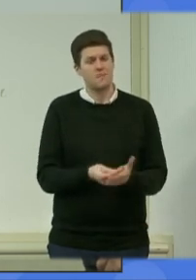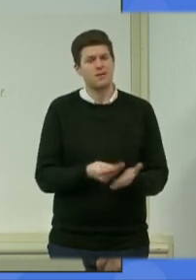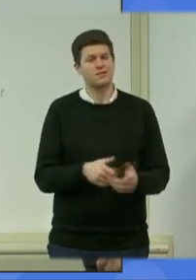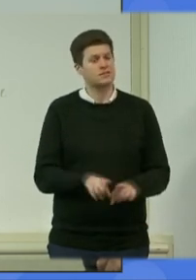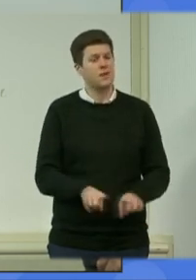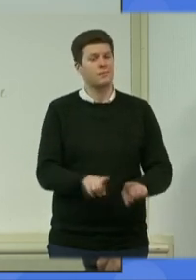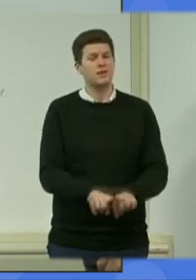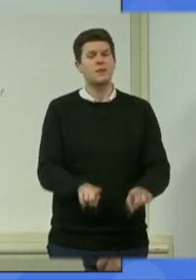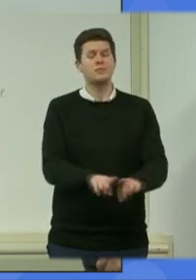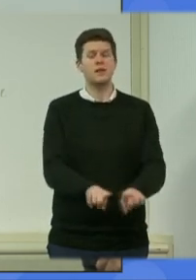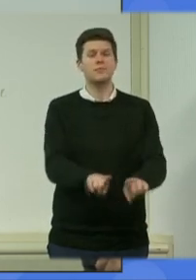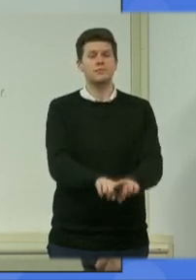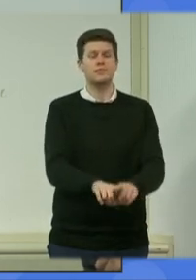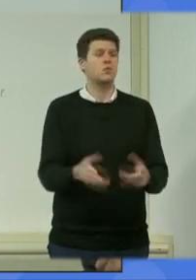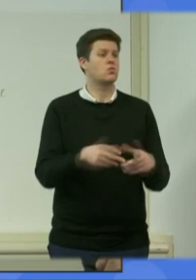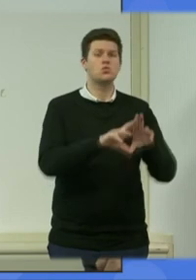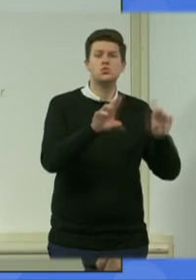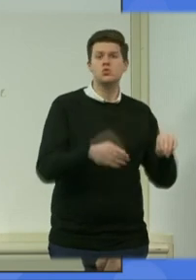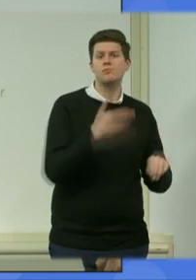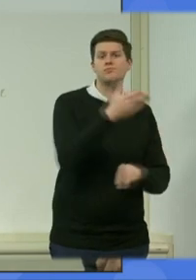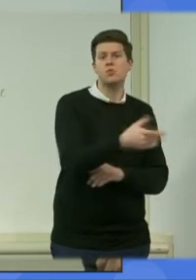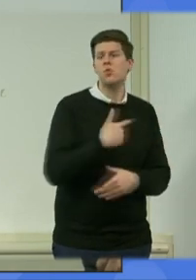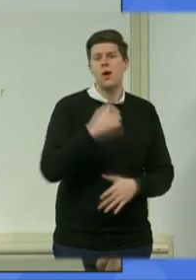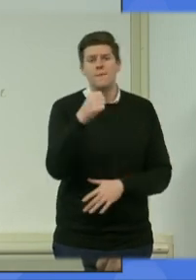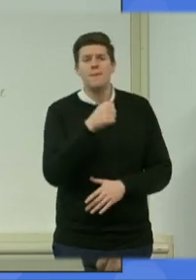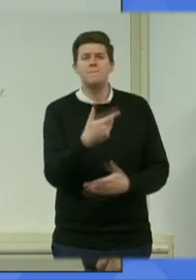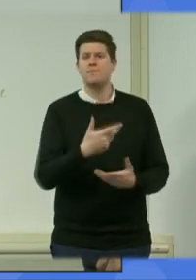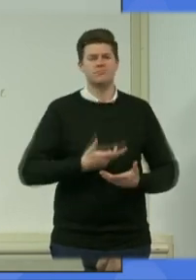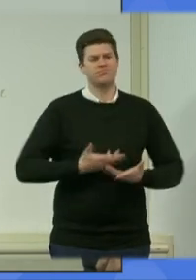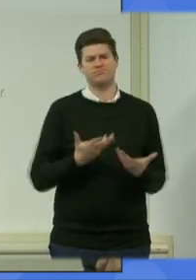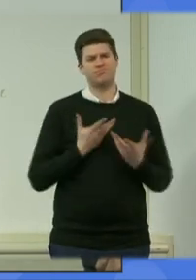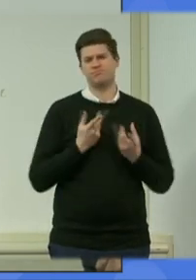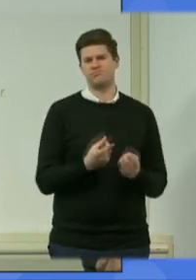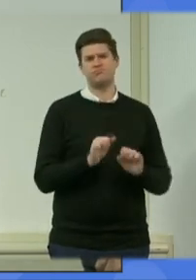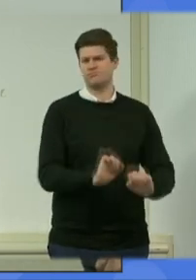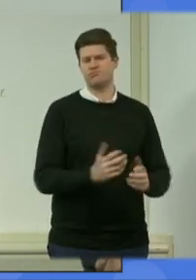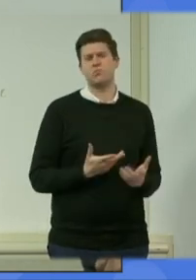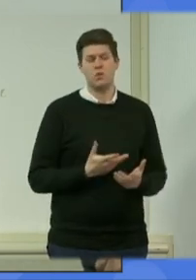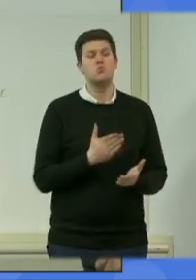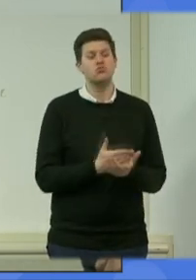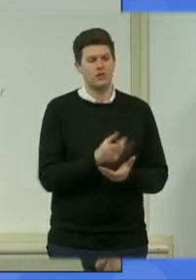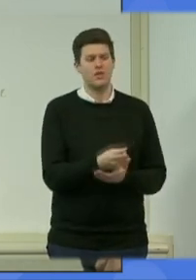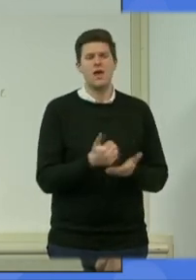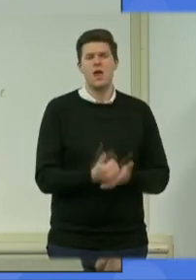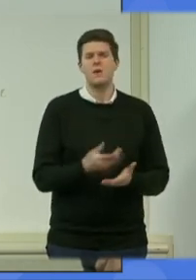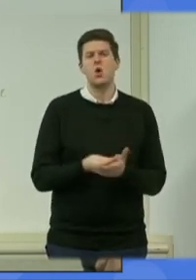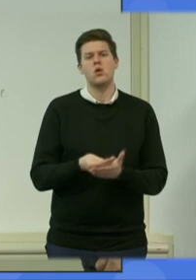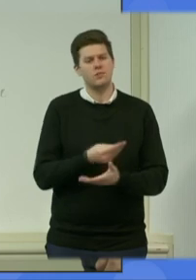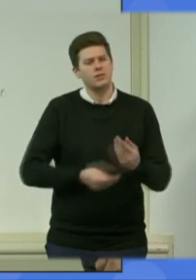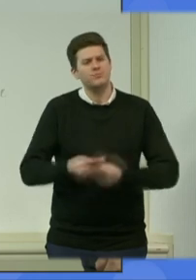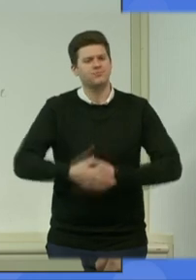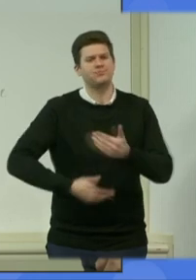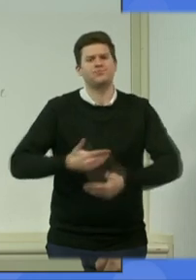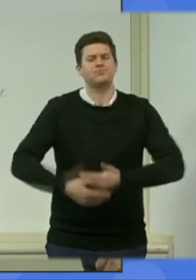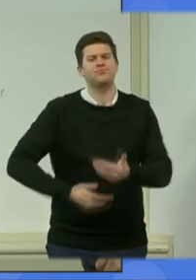spending that money, whether it's through shops, whether it's going to the pub, whatever they do with it, that's actually generating economic activity. That's helping people in those jobs.